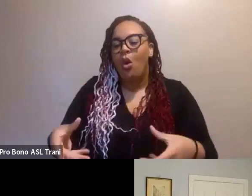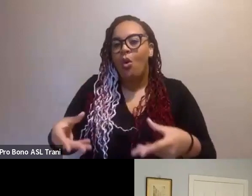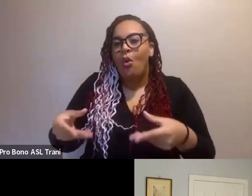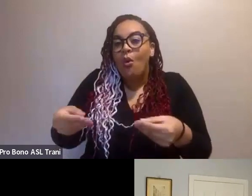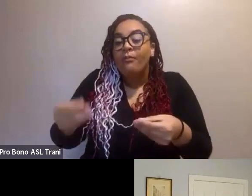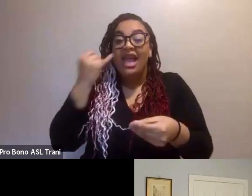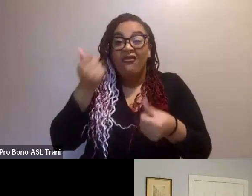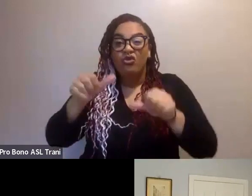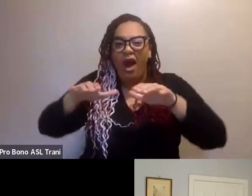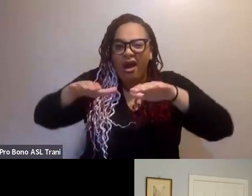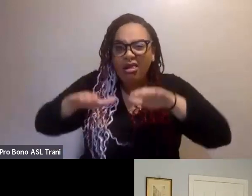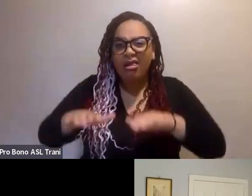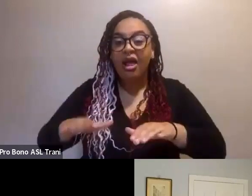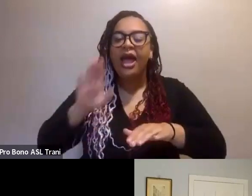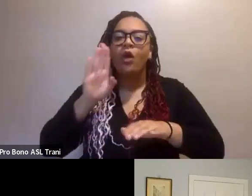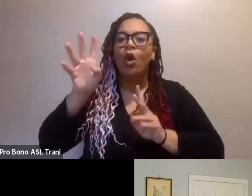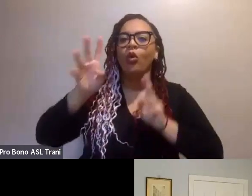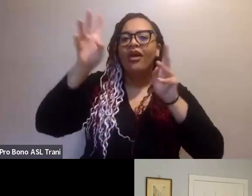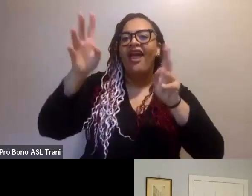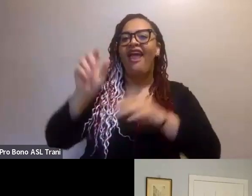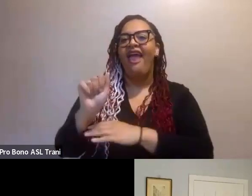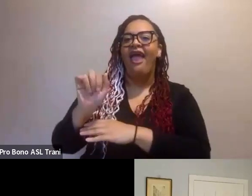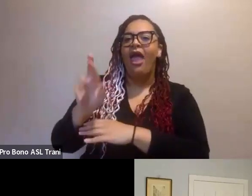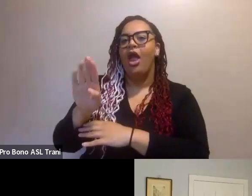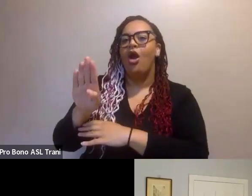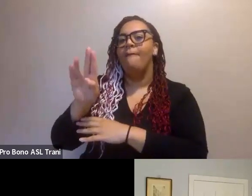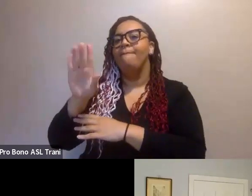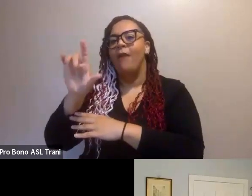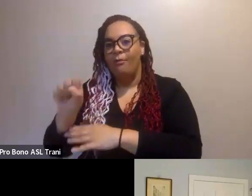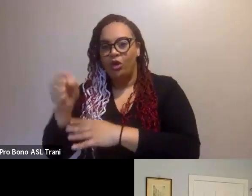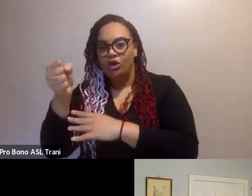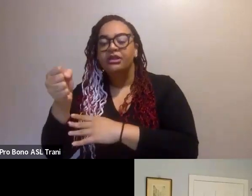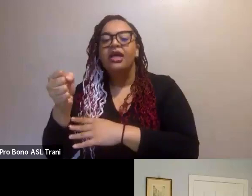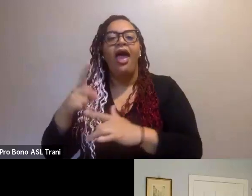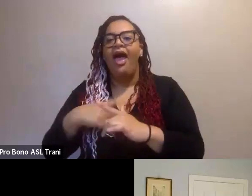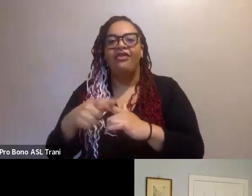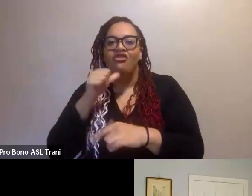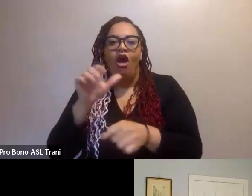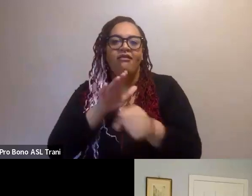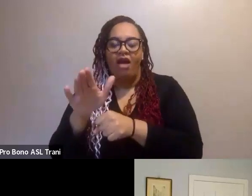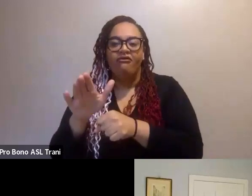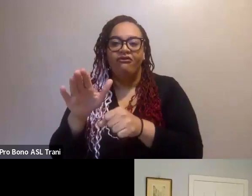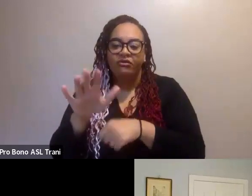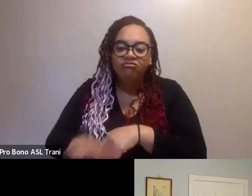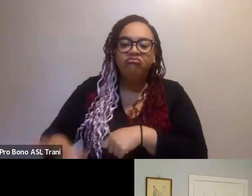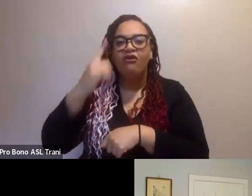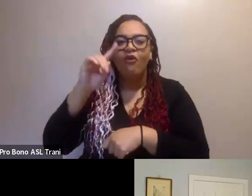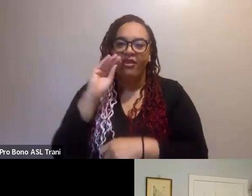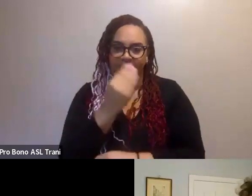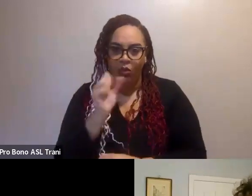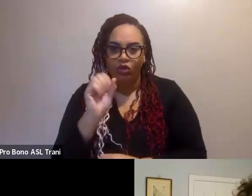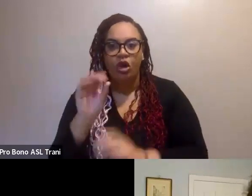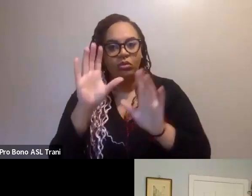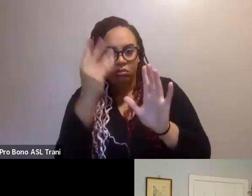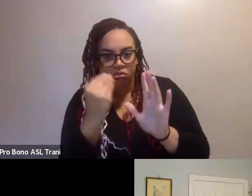create air bubbles. And now the flowers won't have enough water. So that's why you just let it sit there. It only takes like 10 minutes. I think I said that, but just in case, make sure you guys do